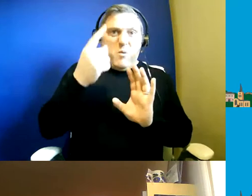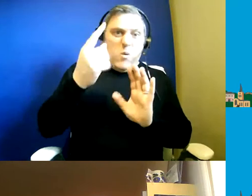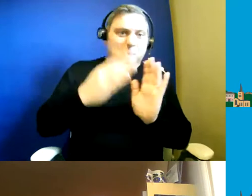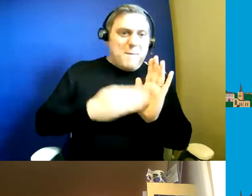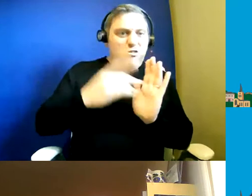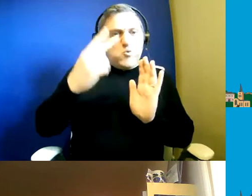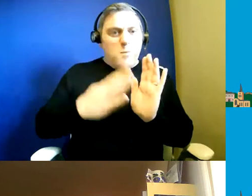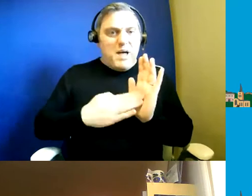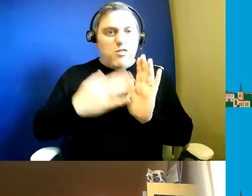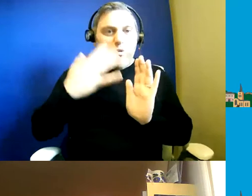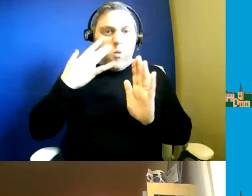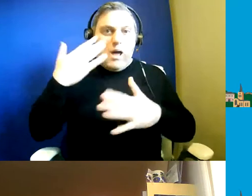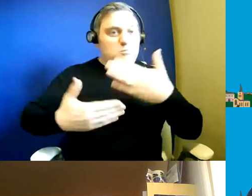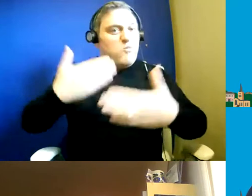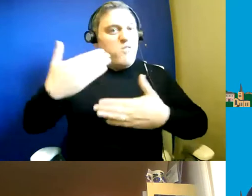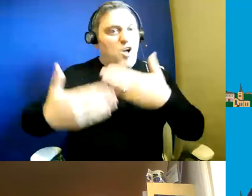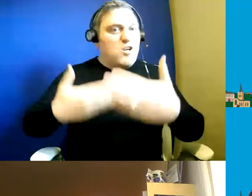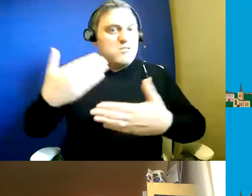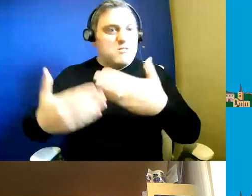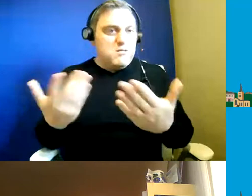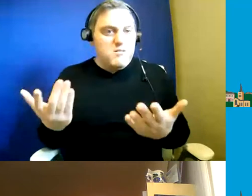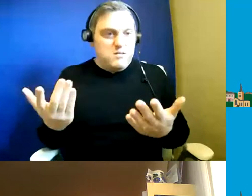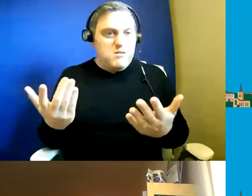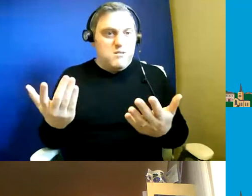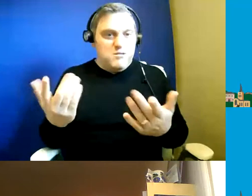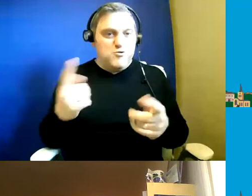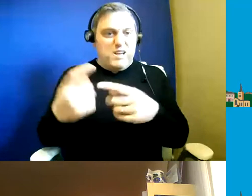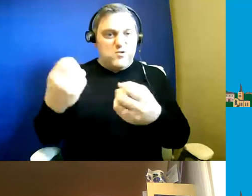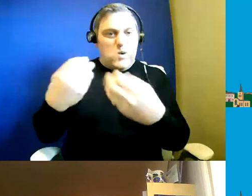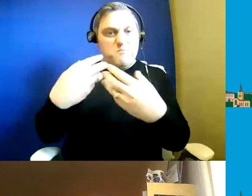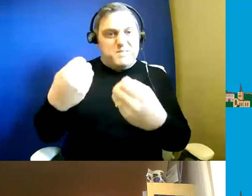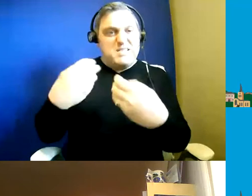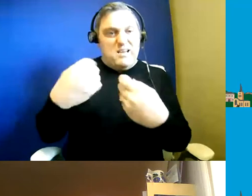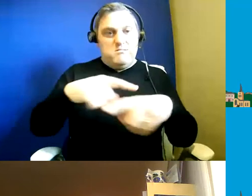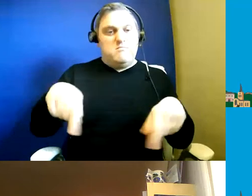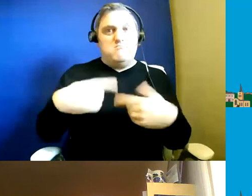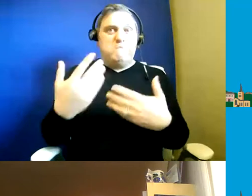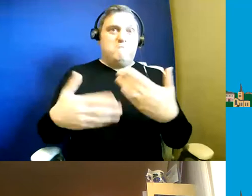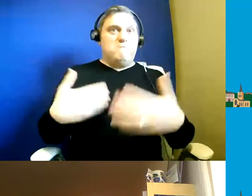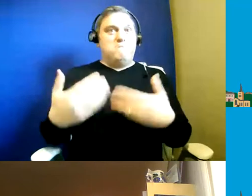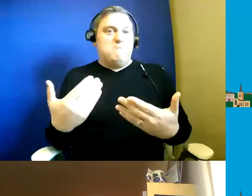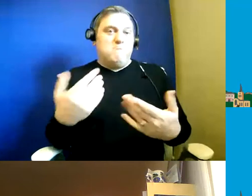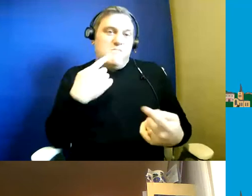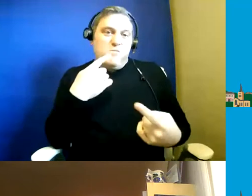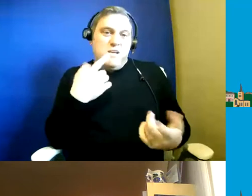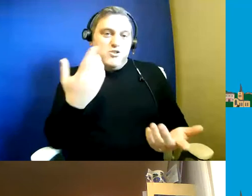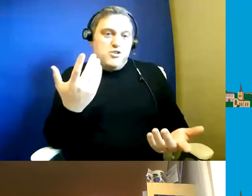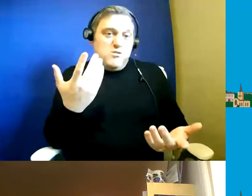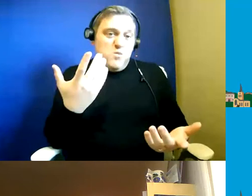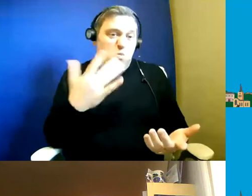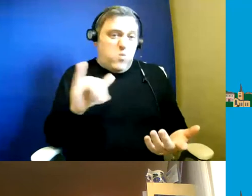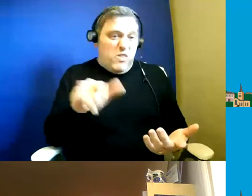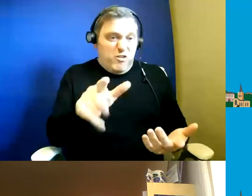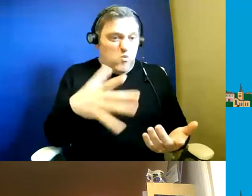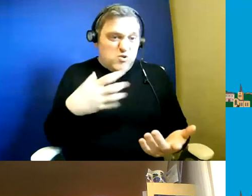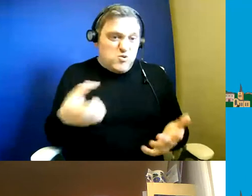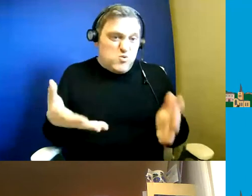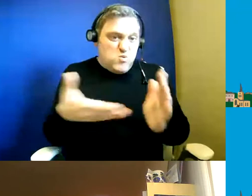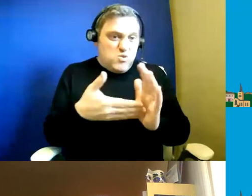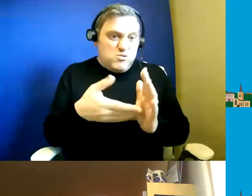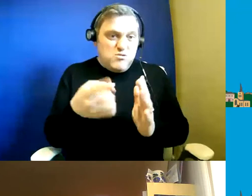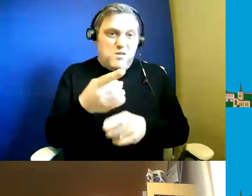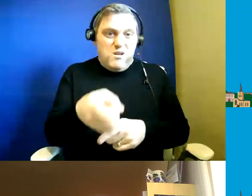when things have moved on, just to update anybody who is interested. I don't know if you just want to very briefly